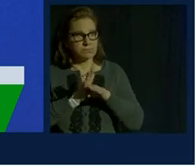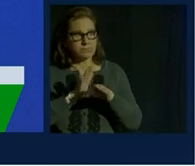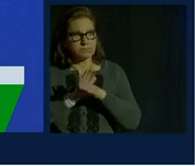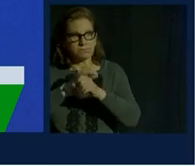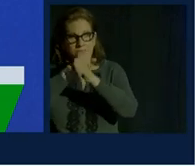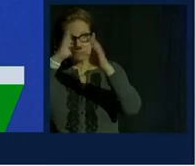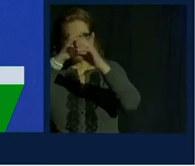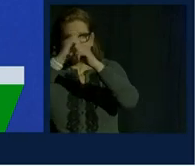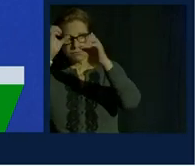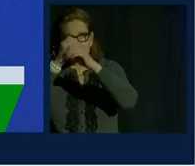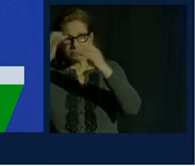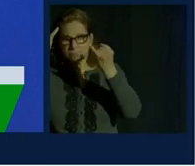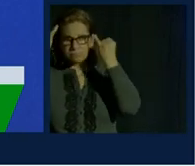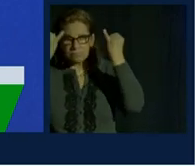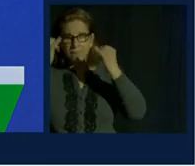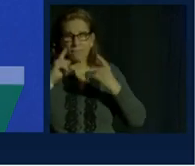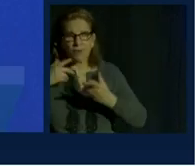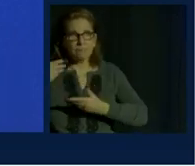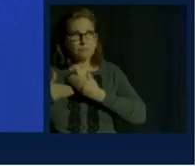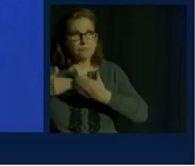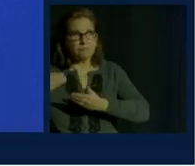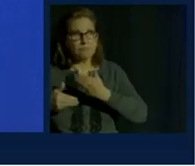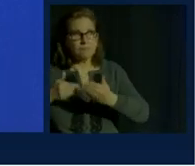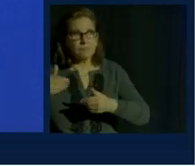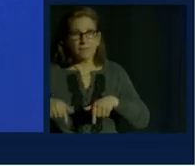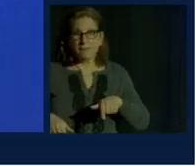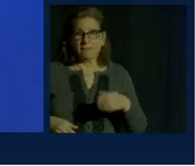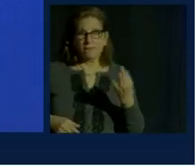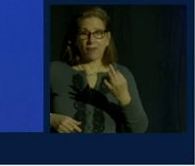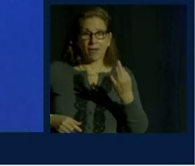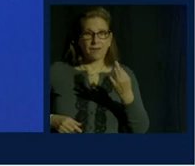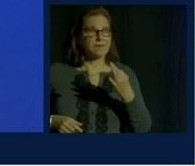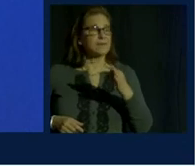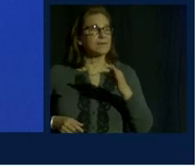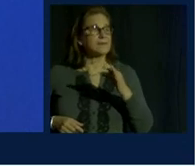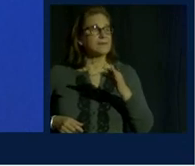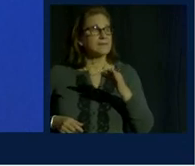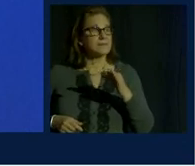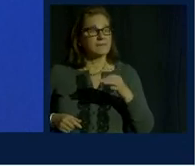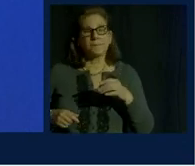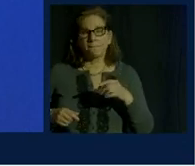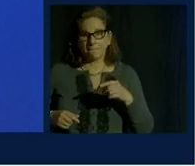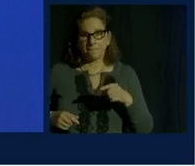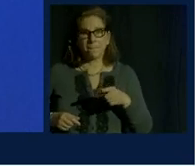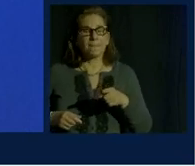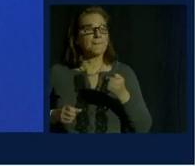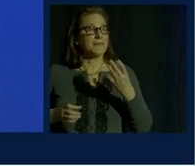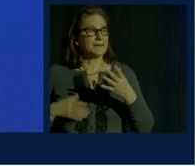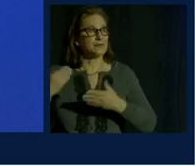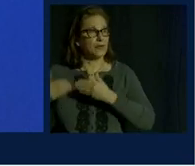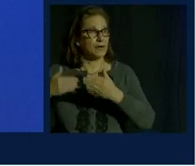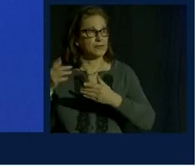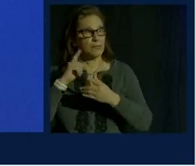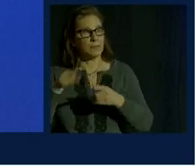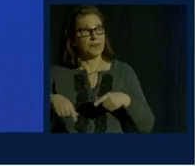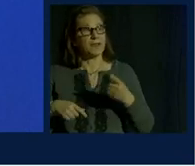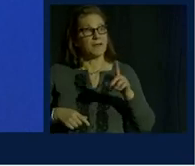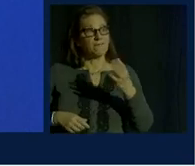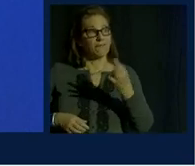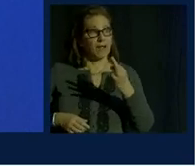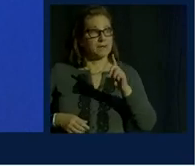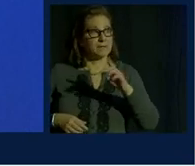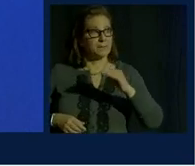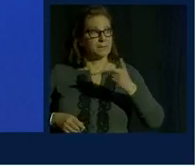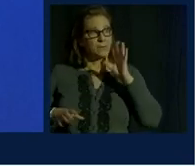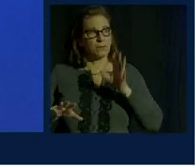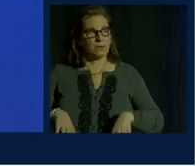government is focused on ensuring that our city and our residents can thrive for generations to come. On Friday, we'll be hosting